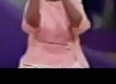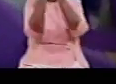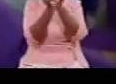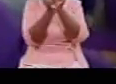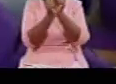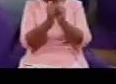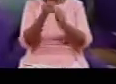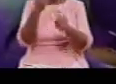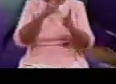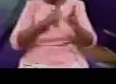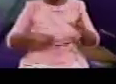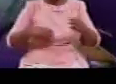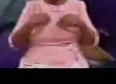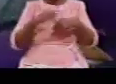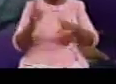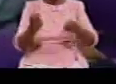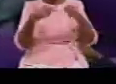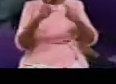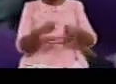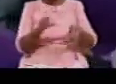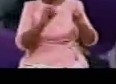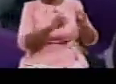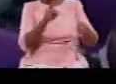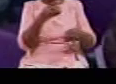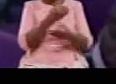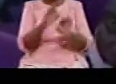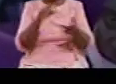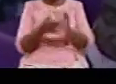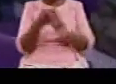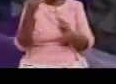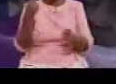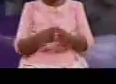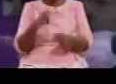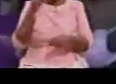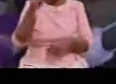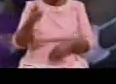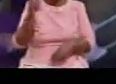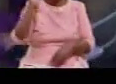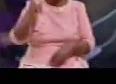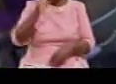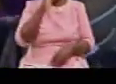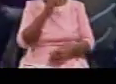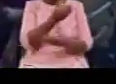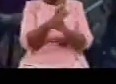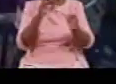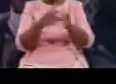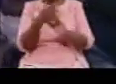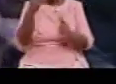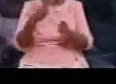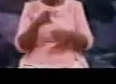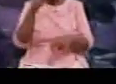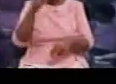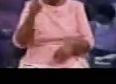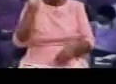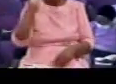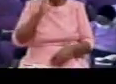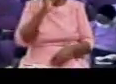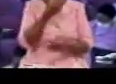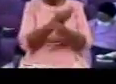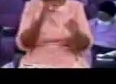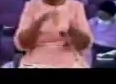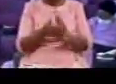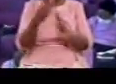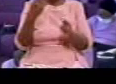has come to set you free. You'll be free. I said you'll be free. Look at